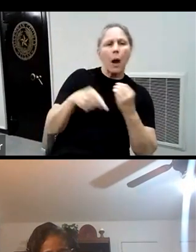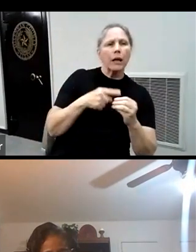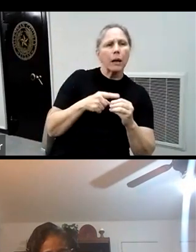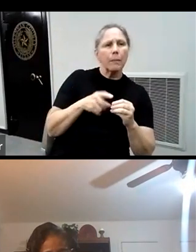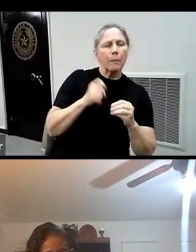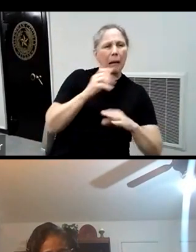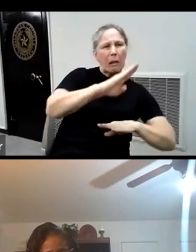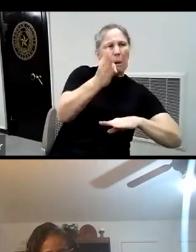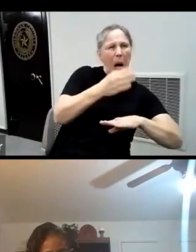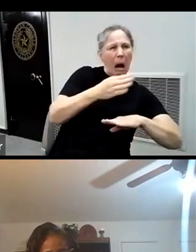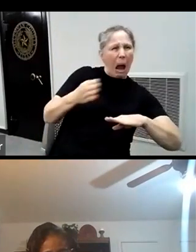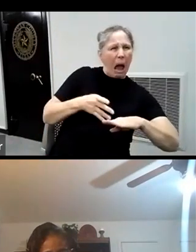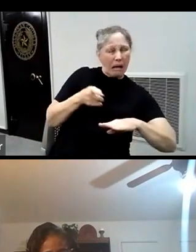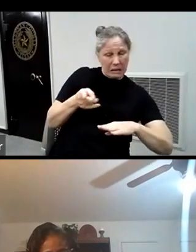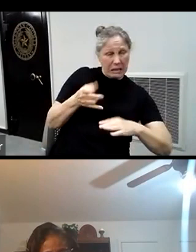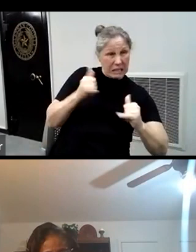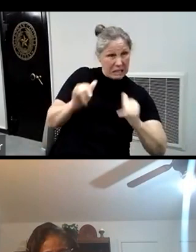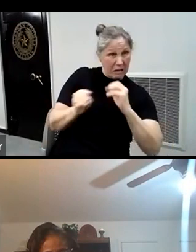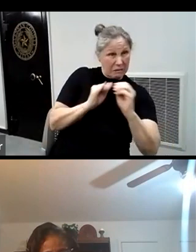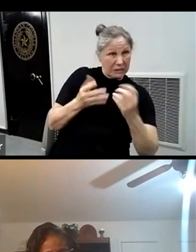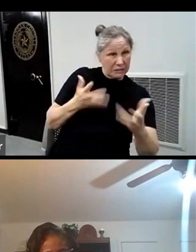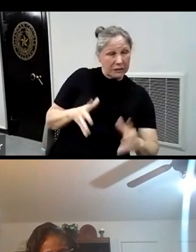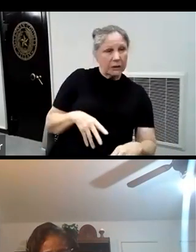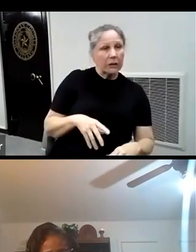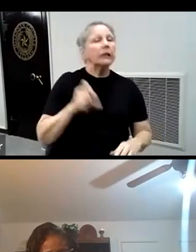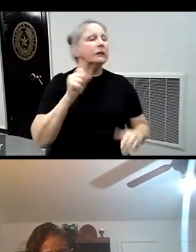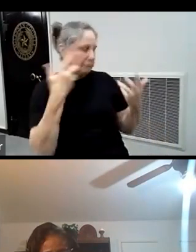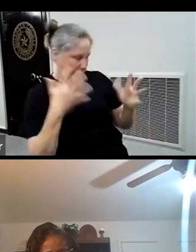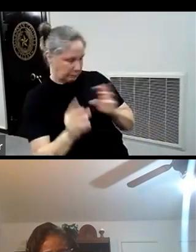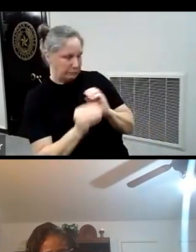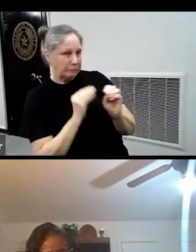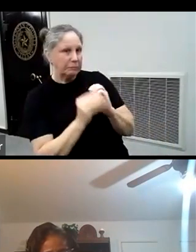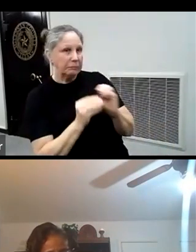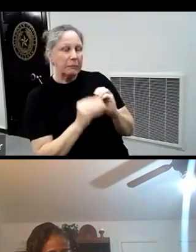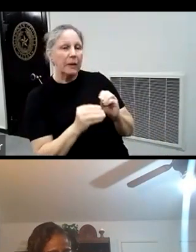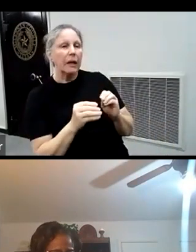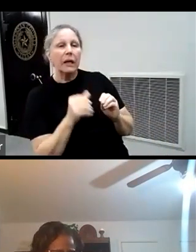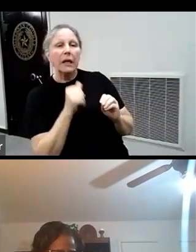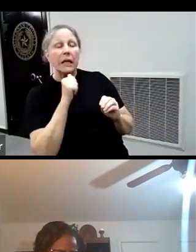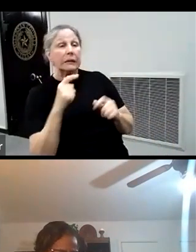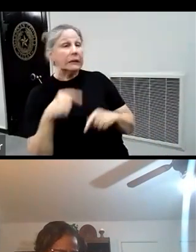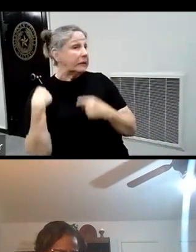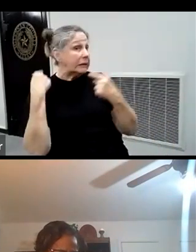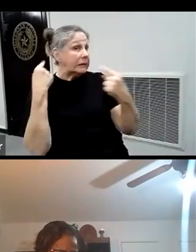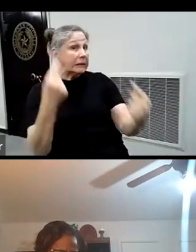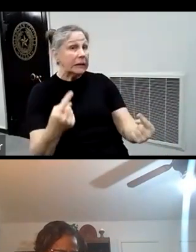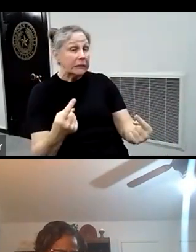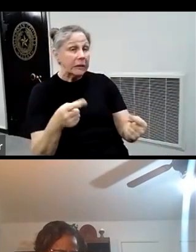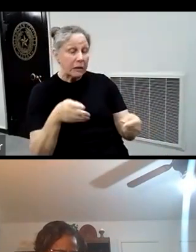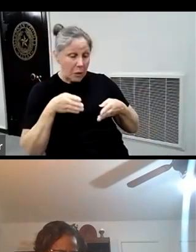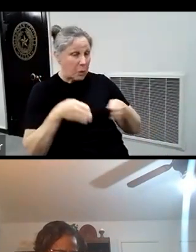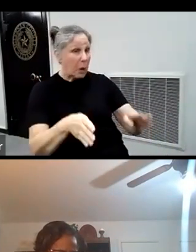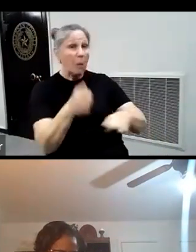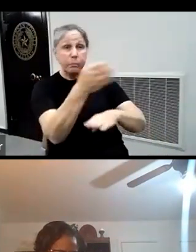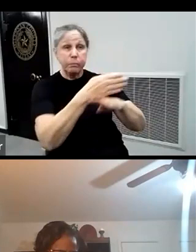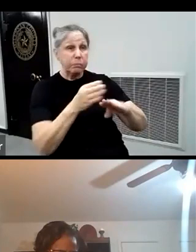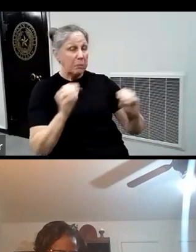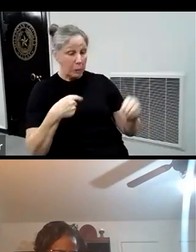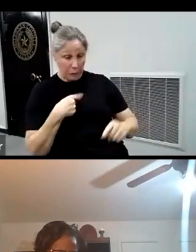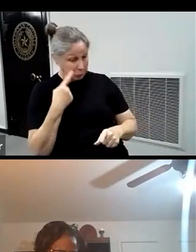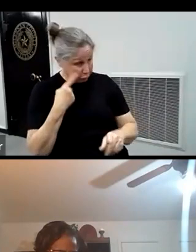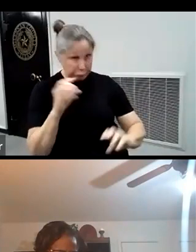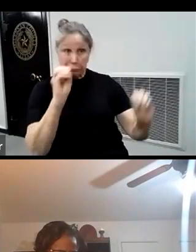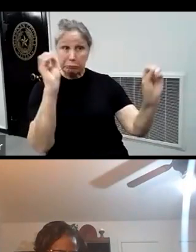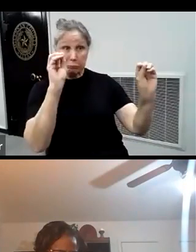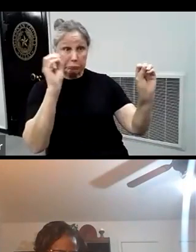that we had going on? Has that been taken care of? It has been taken care of. There's not been any cracking that can be seen